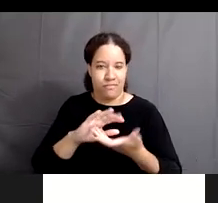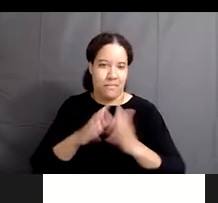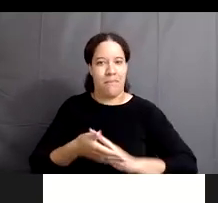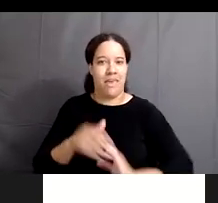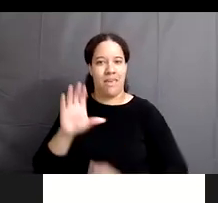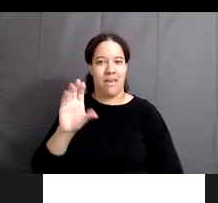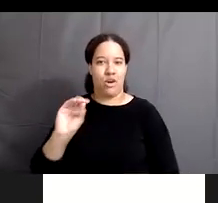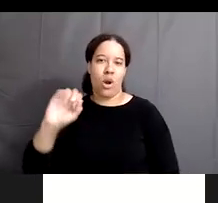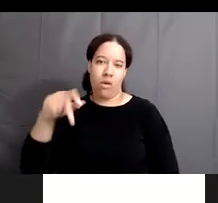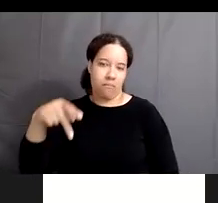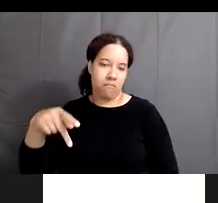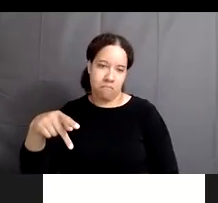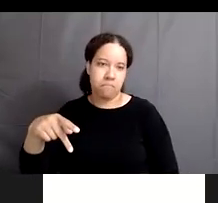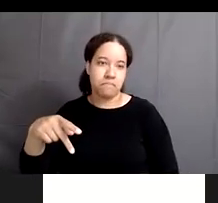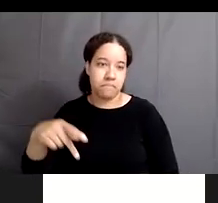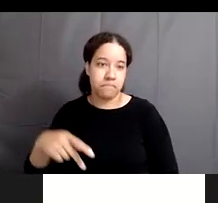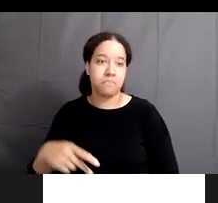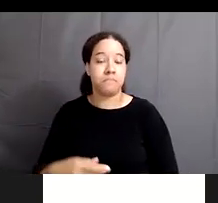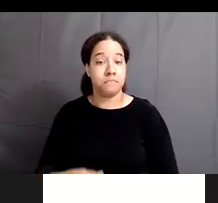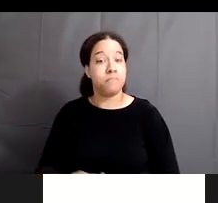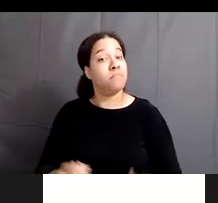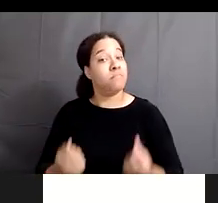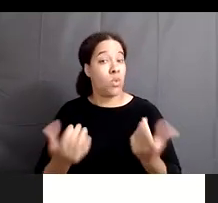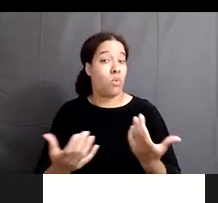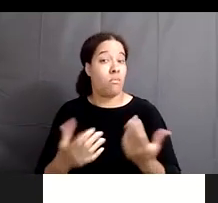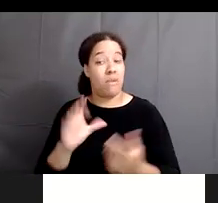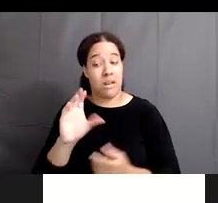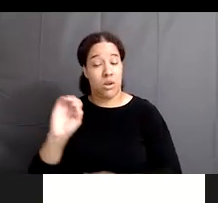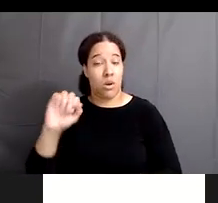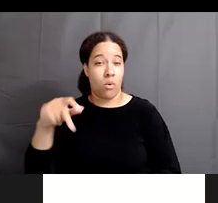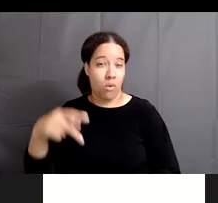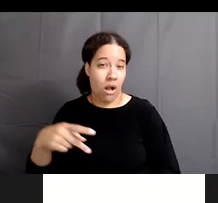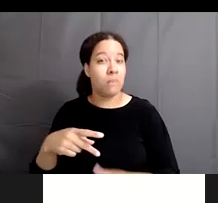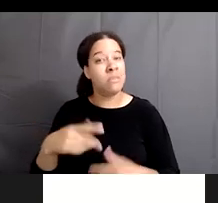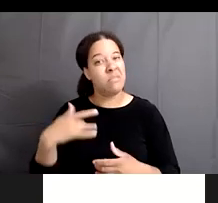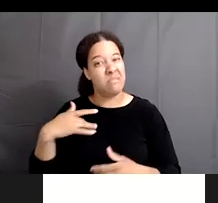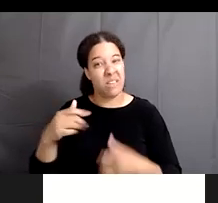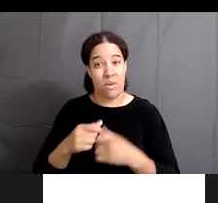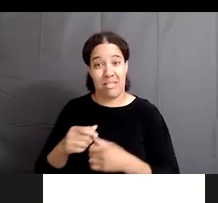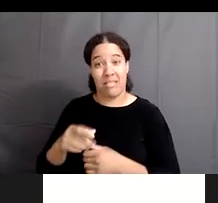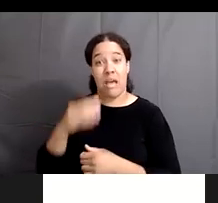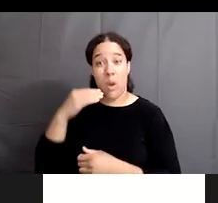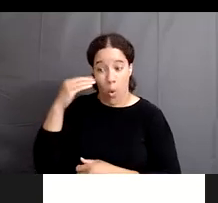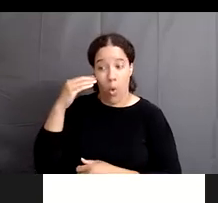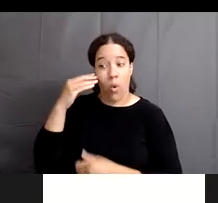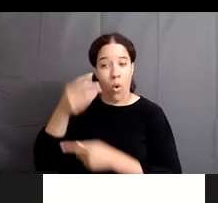business. But a lot of co-ops, particularly in the home and direct care field, actually don't